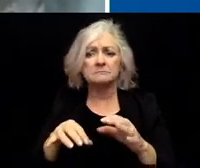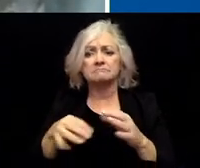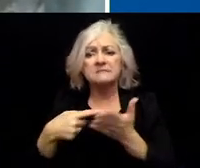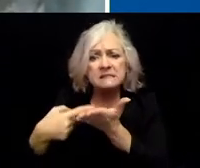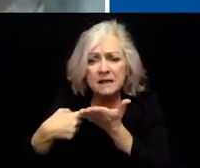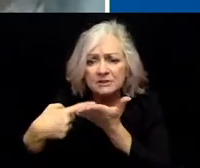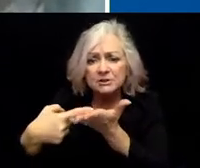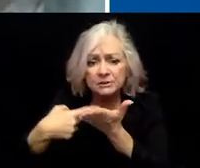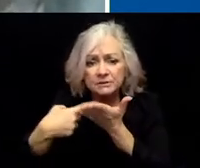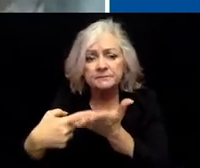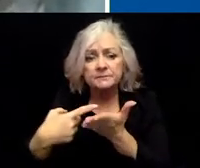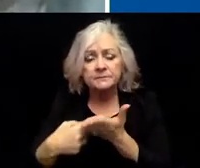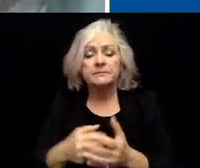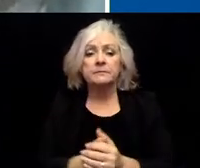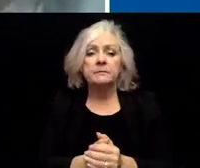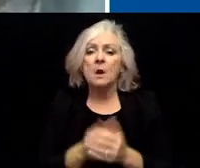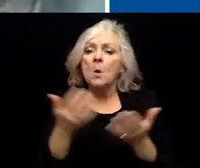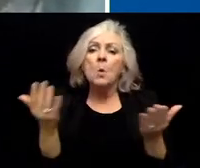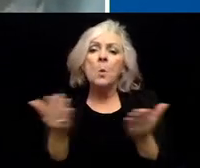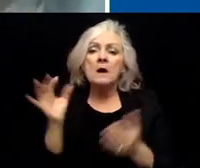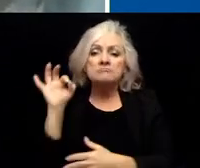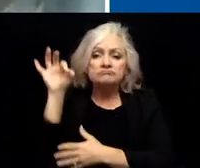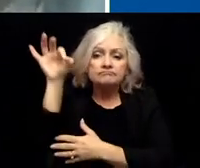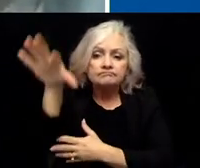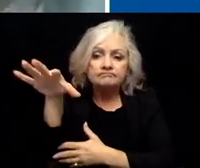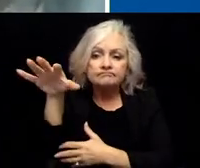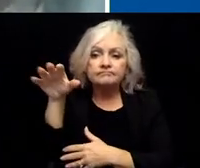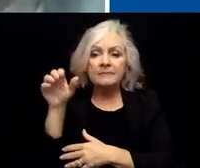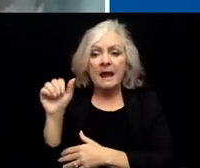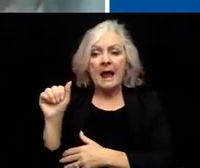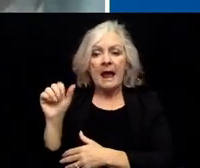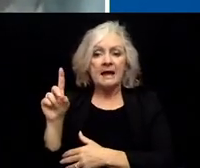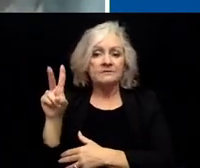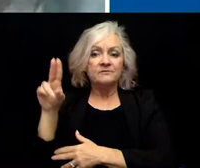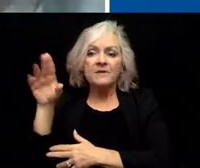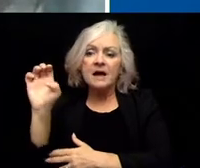this. What advice would you have in terms of that advocacy?